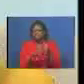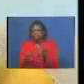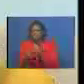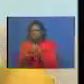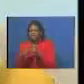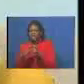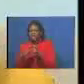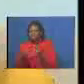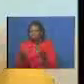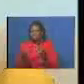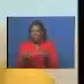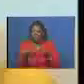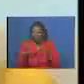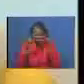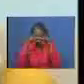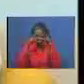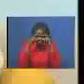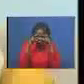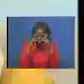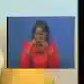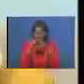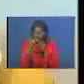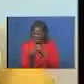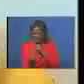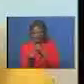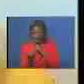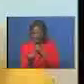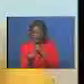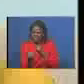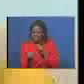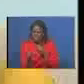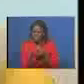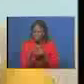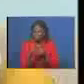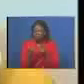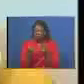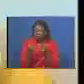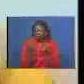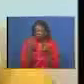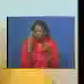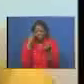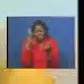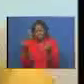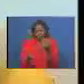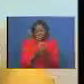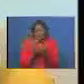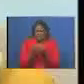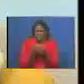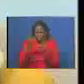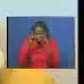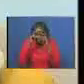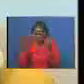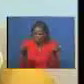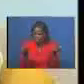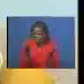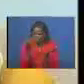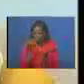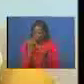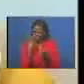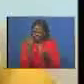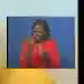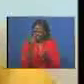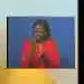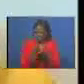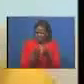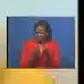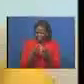very young ones but 6 to 7 years when they are able to take care of the glasses because some of my own observation is some of them are very short sighted